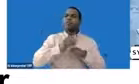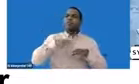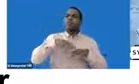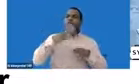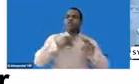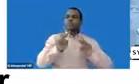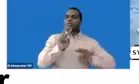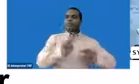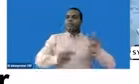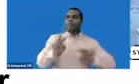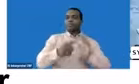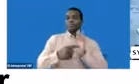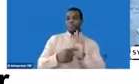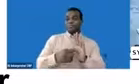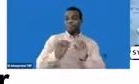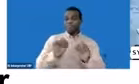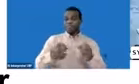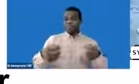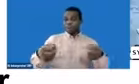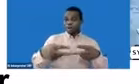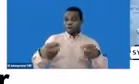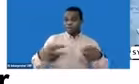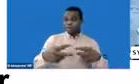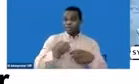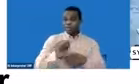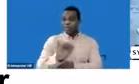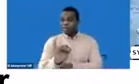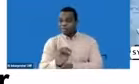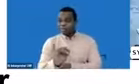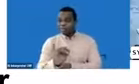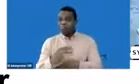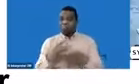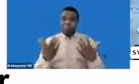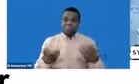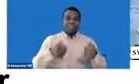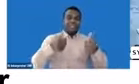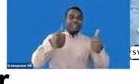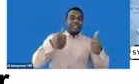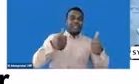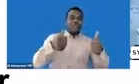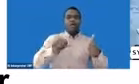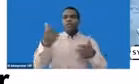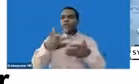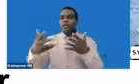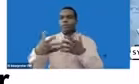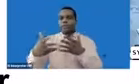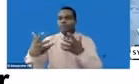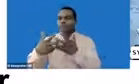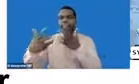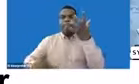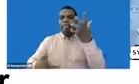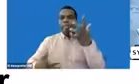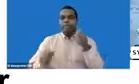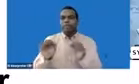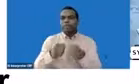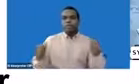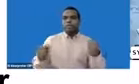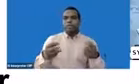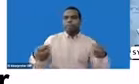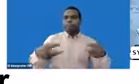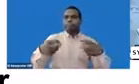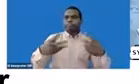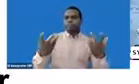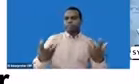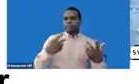then there are quite a few researchers and others who are much more negative or skeptical to this than I am. There is a